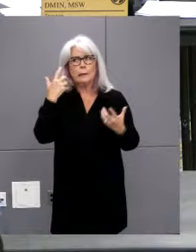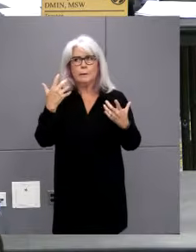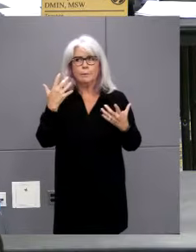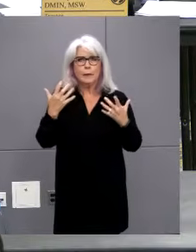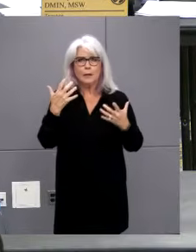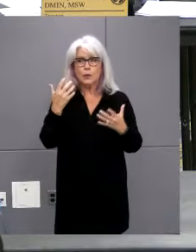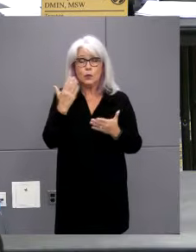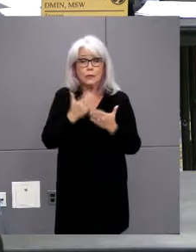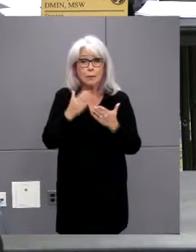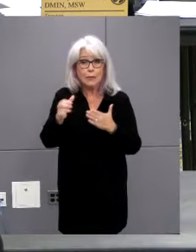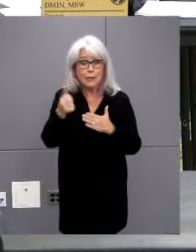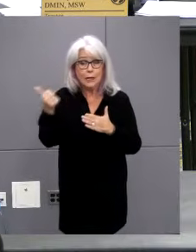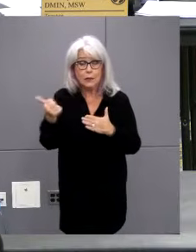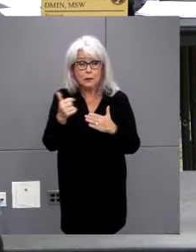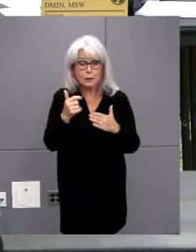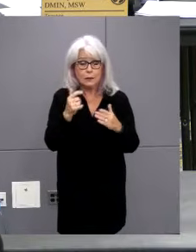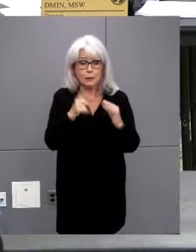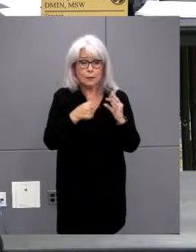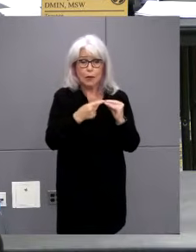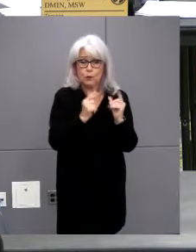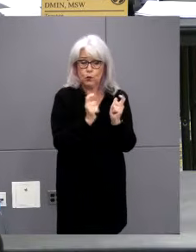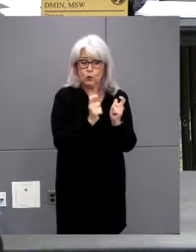of on the small board rules.